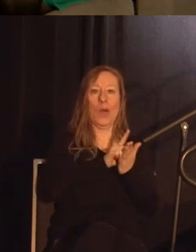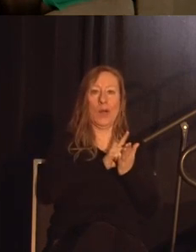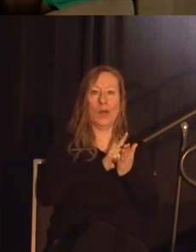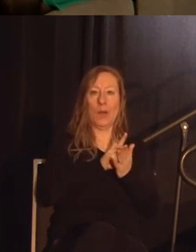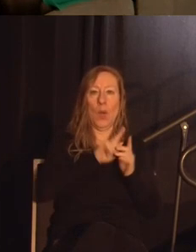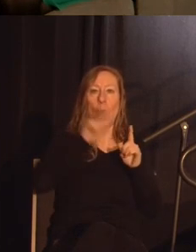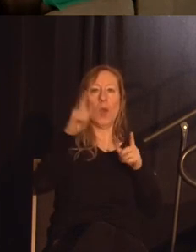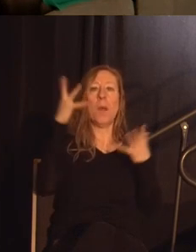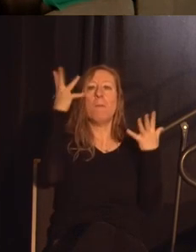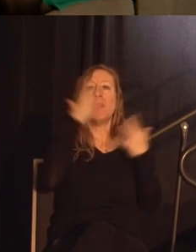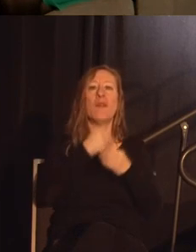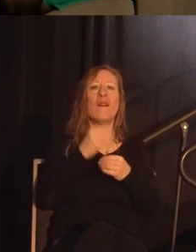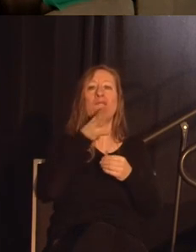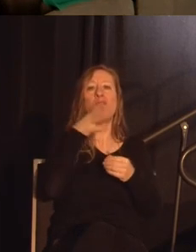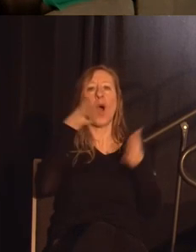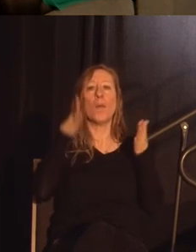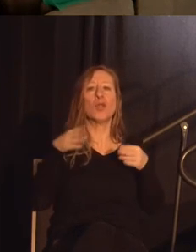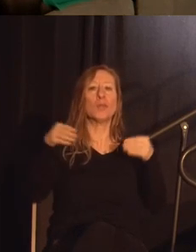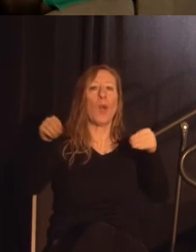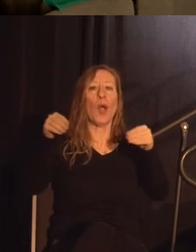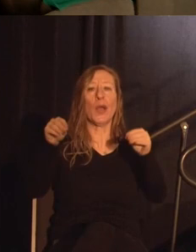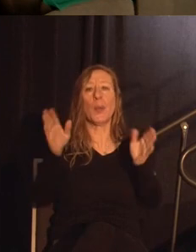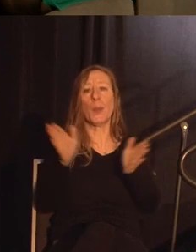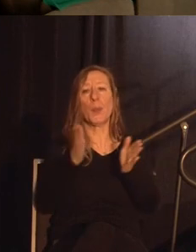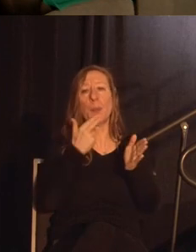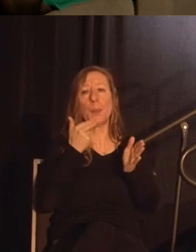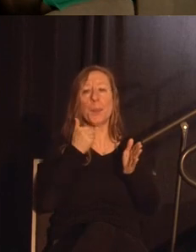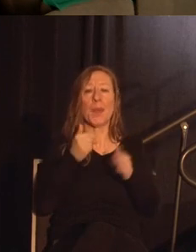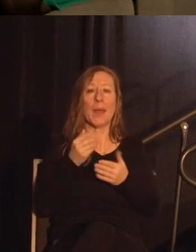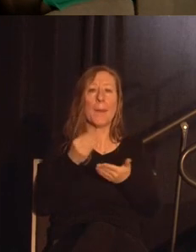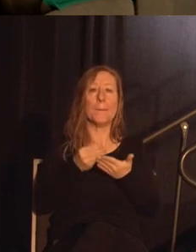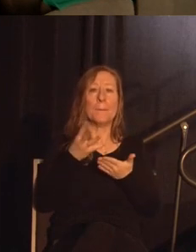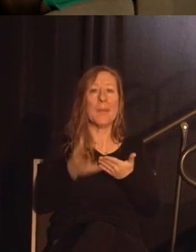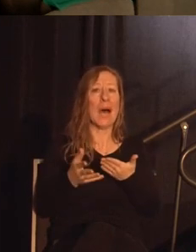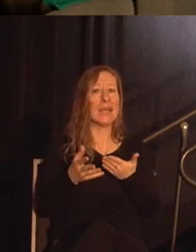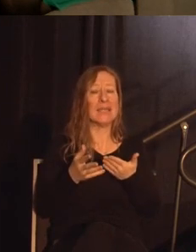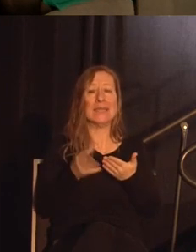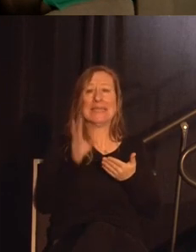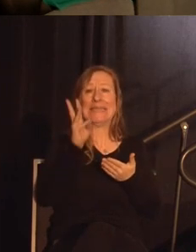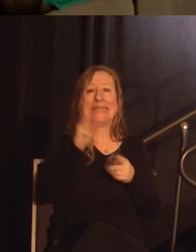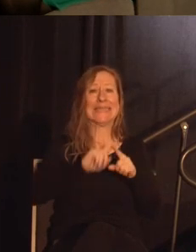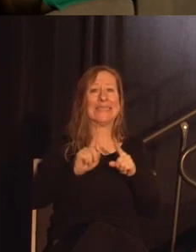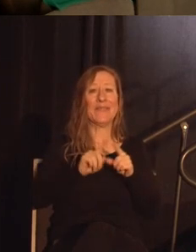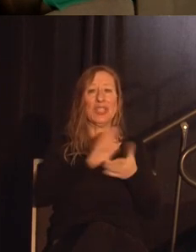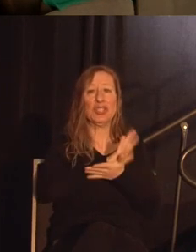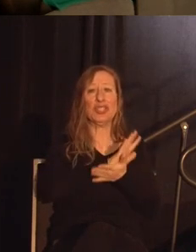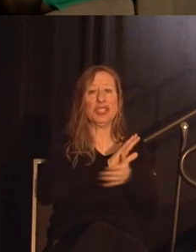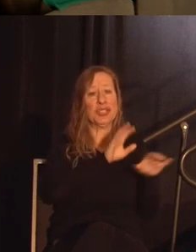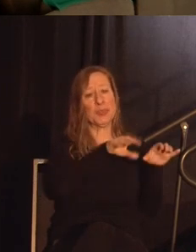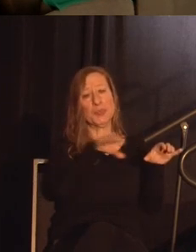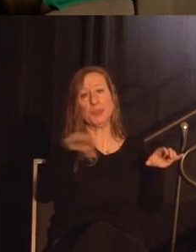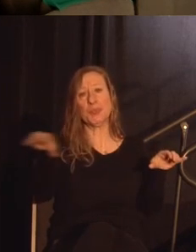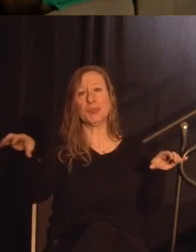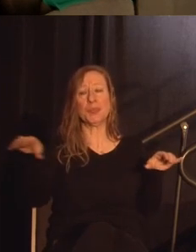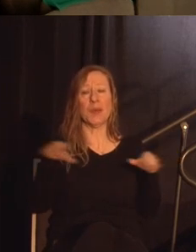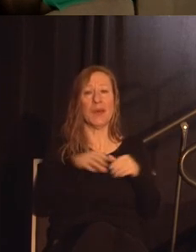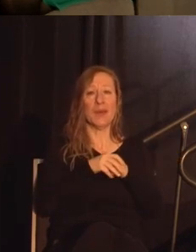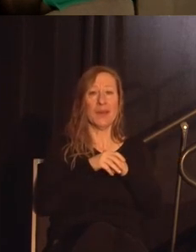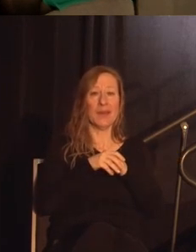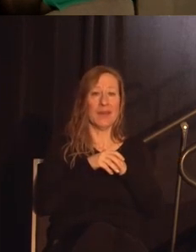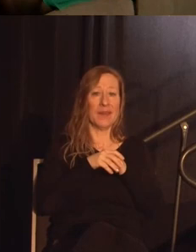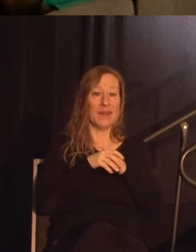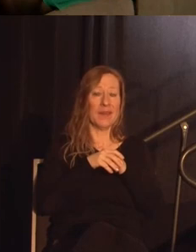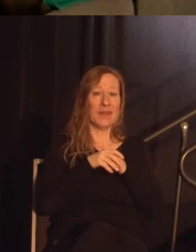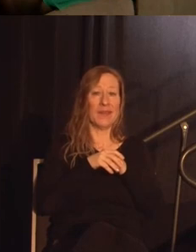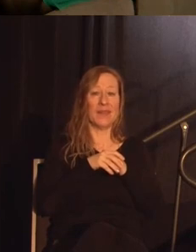went to a beautiful farmer's market, or someone where local, and got me, like, I think 6 cheeses, all different kinds. Brie,